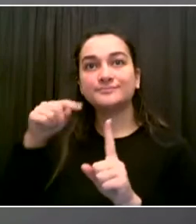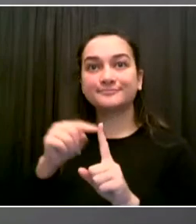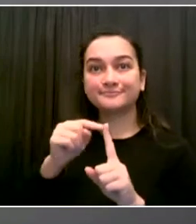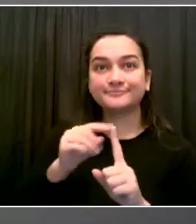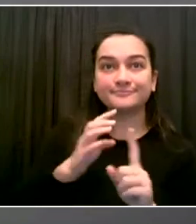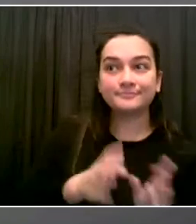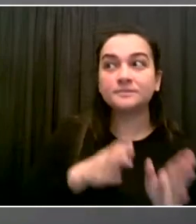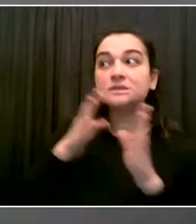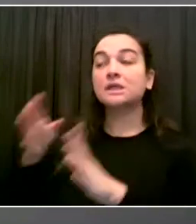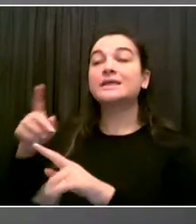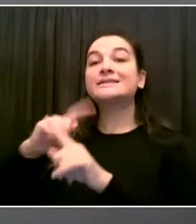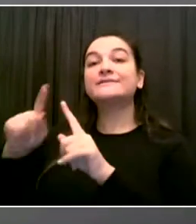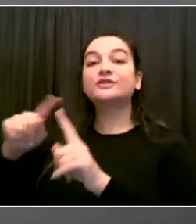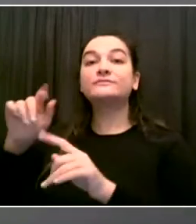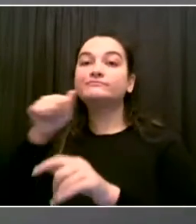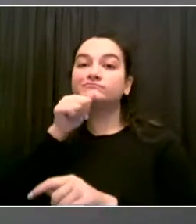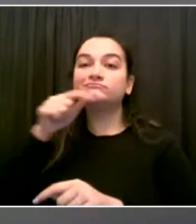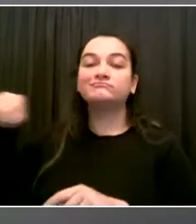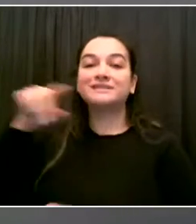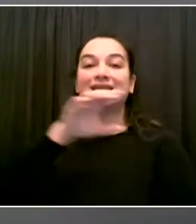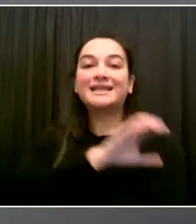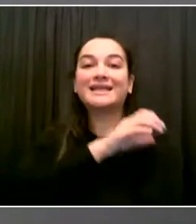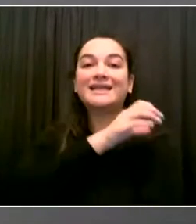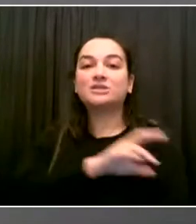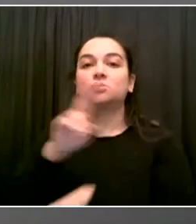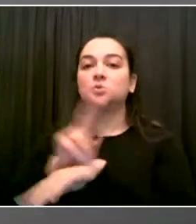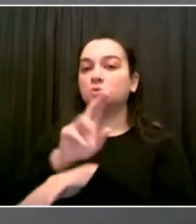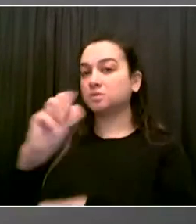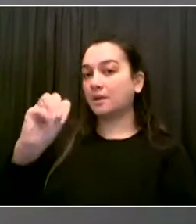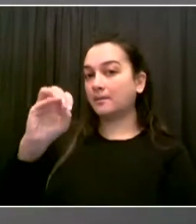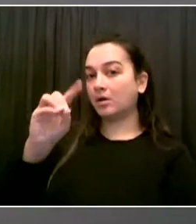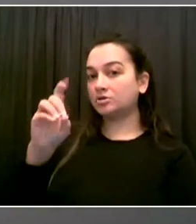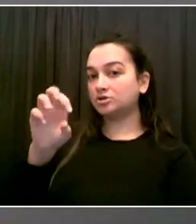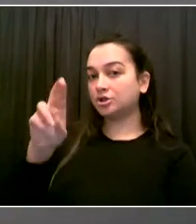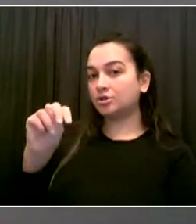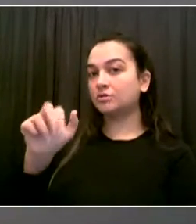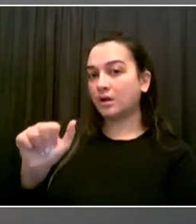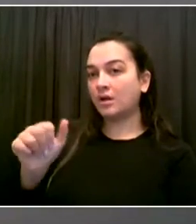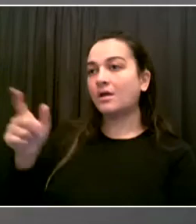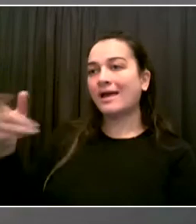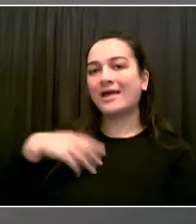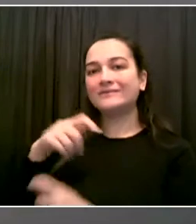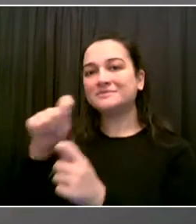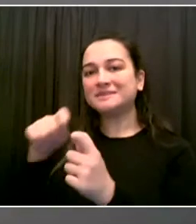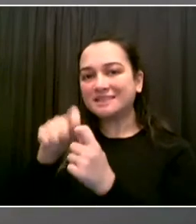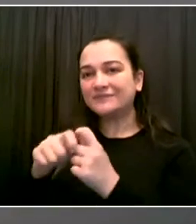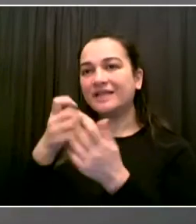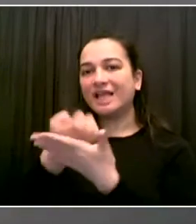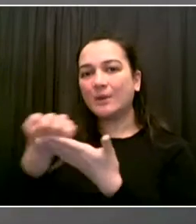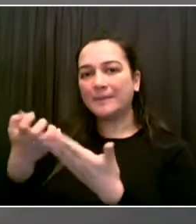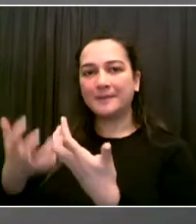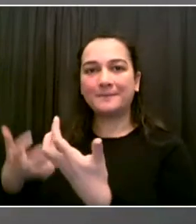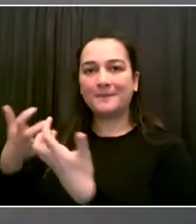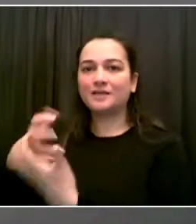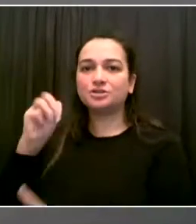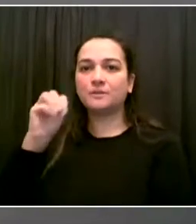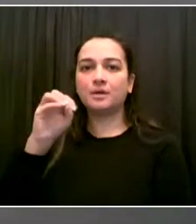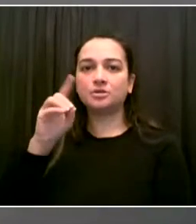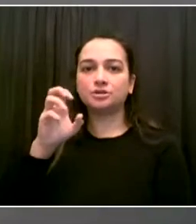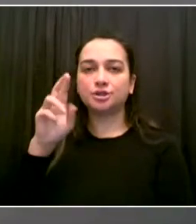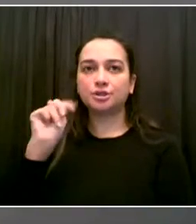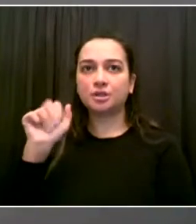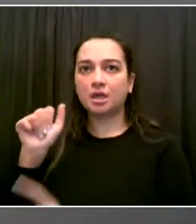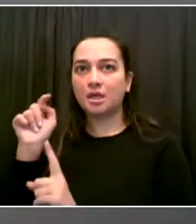J&J, we will be able to switch them to either another vaccine or arrange for them to get